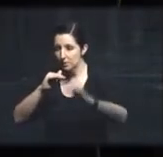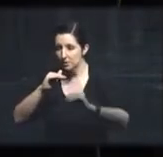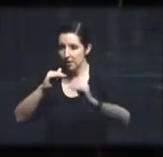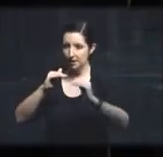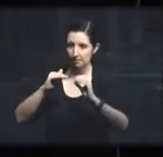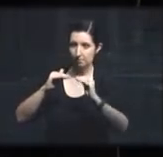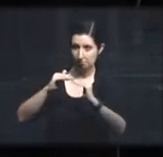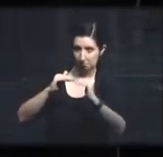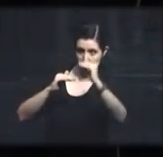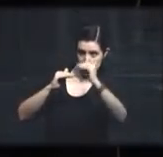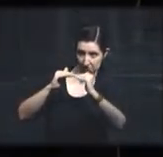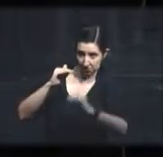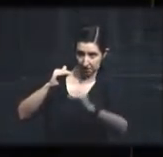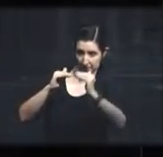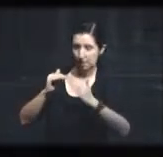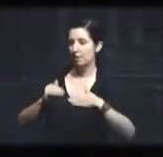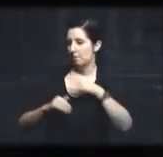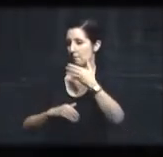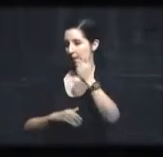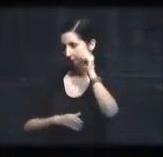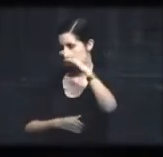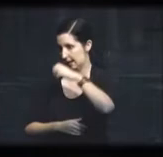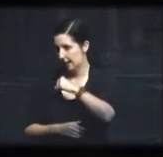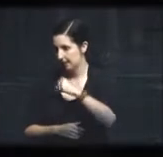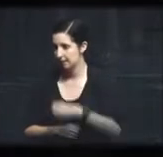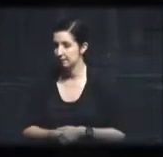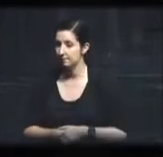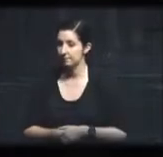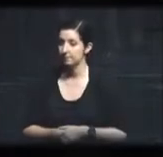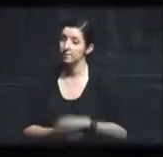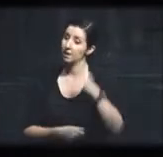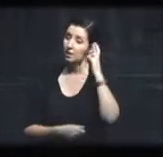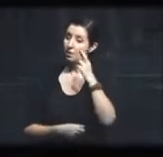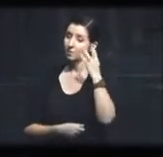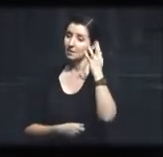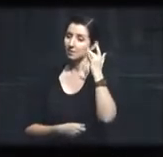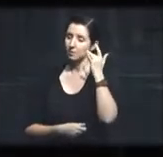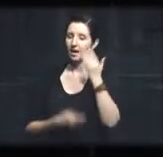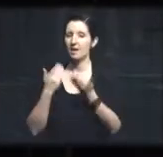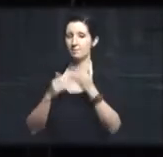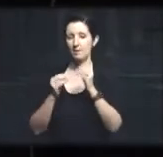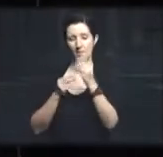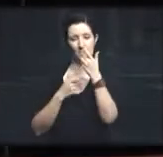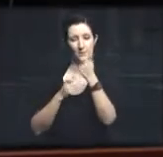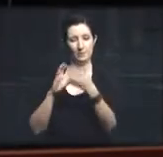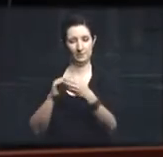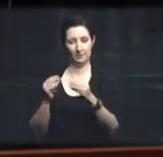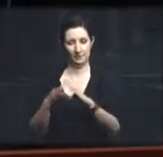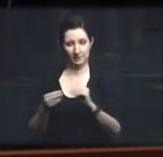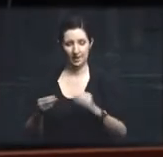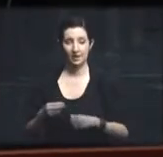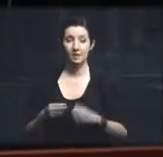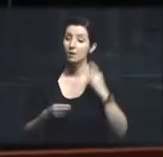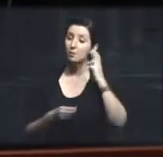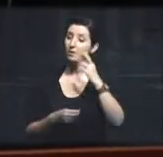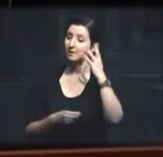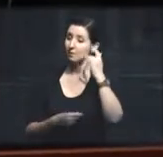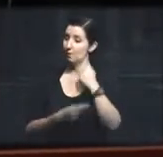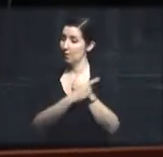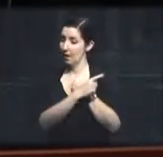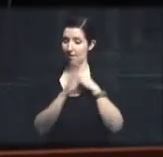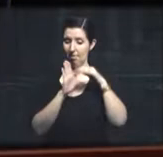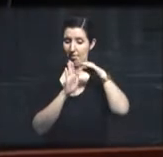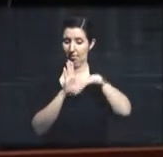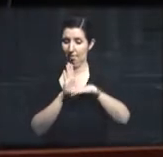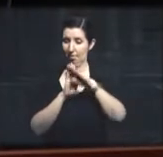guess. The story behind these numbers is maybe a little bit more interesting than that. And the story behind these numbers is that with